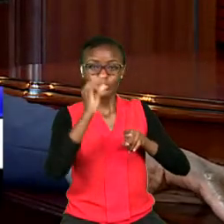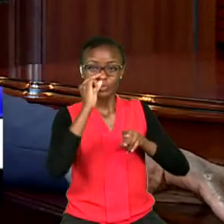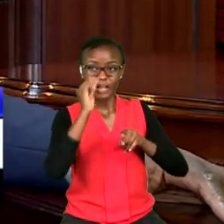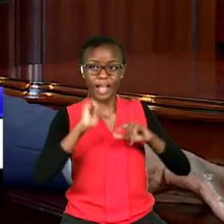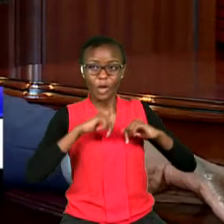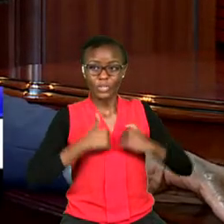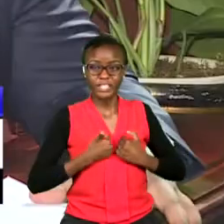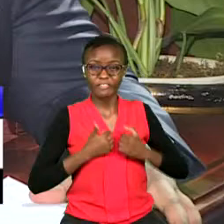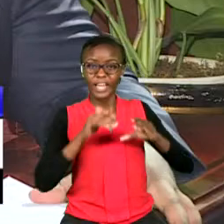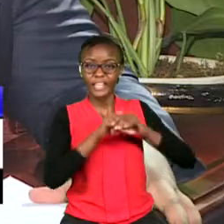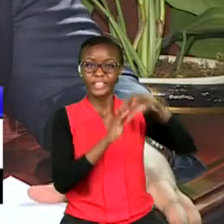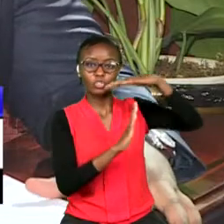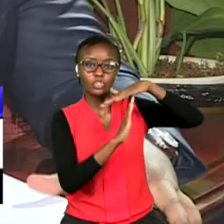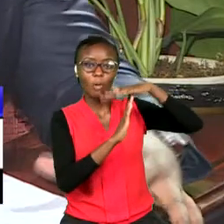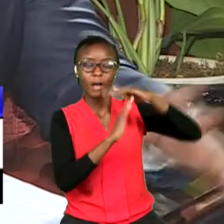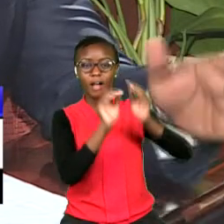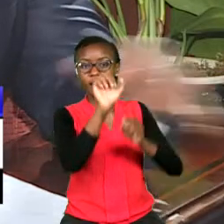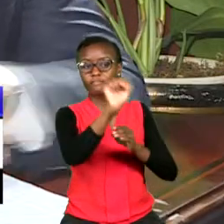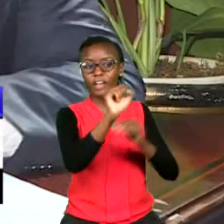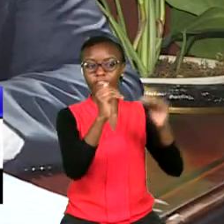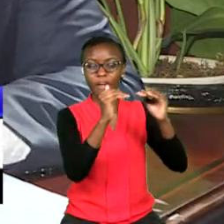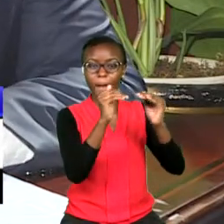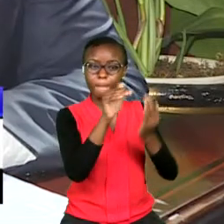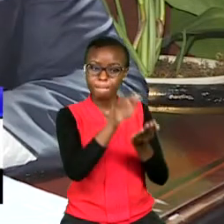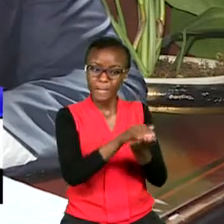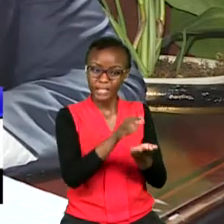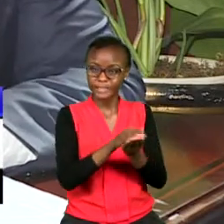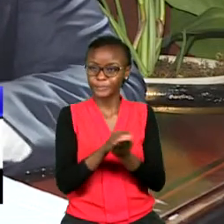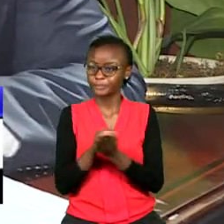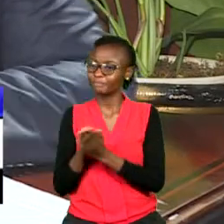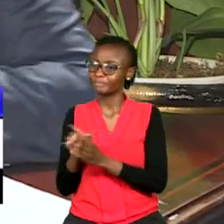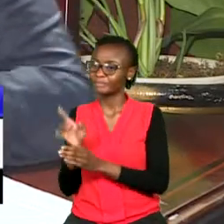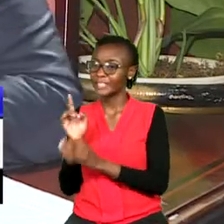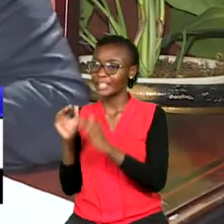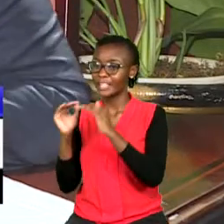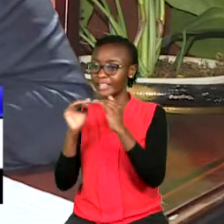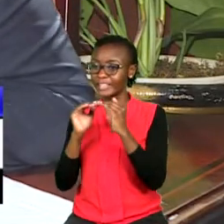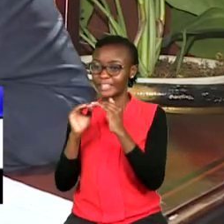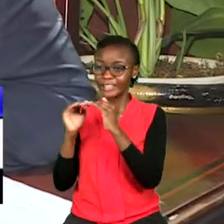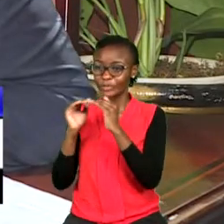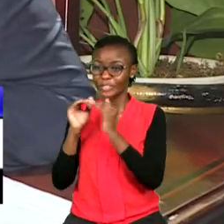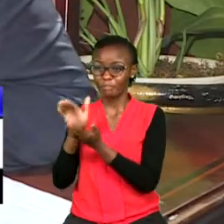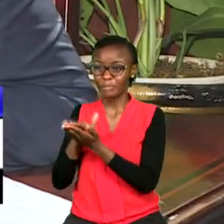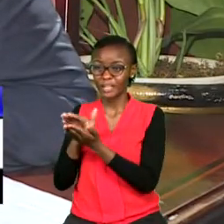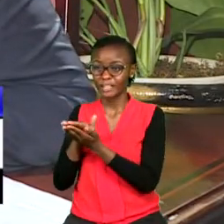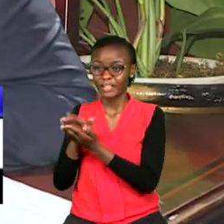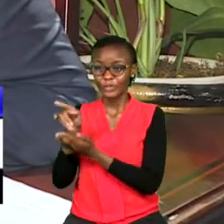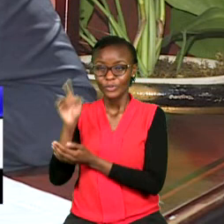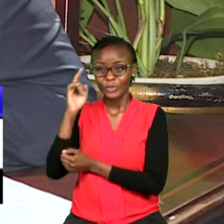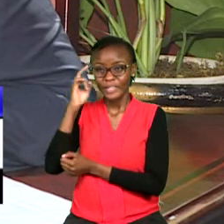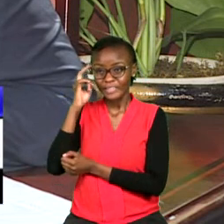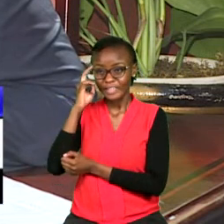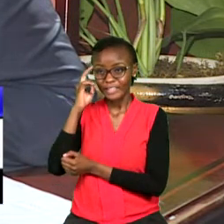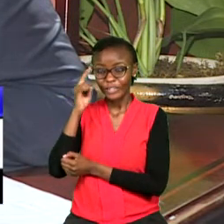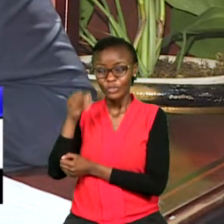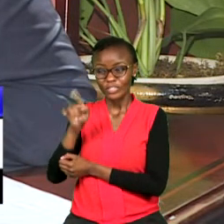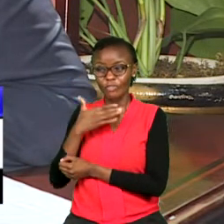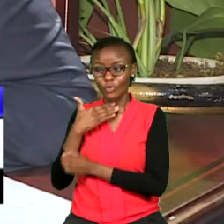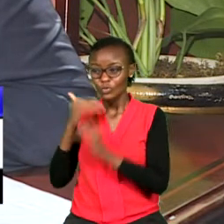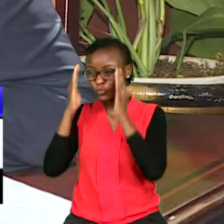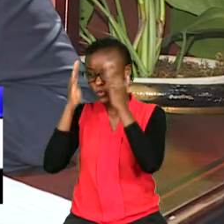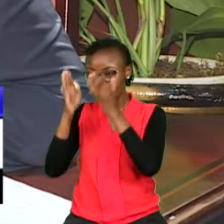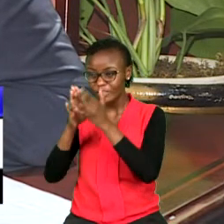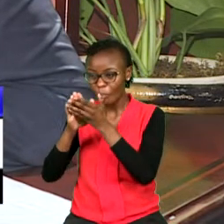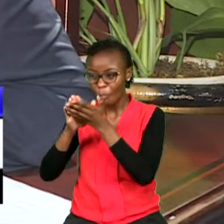top 5 banks. Equity Bank, Dr. MWANGI, are you looking to entering into more international